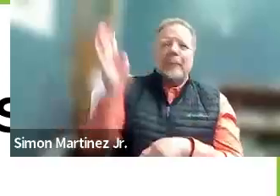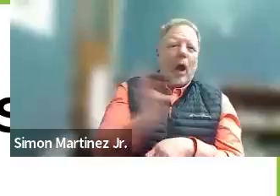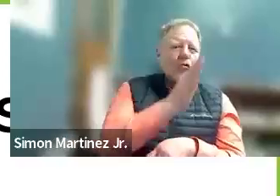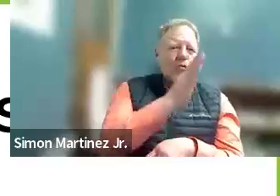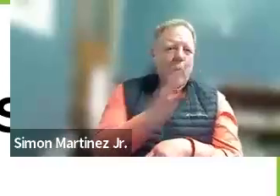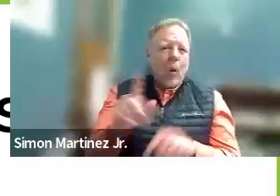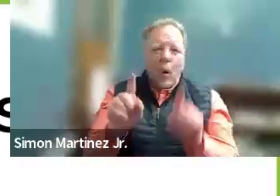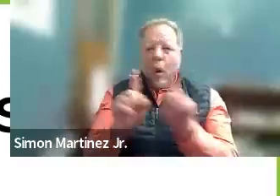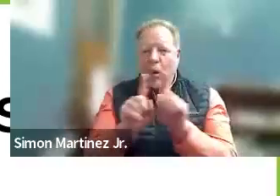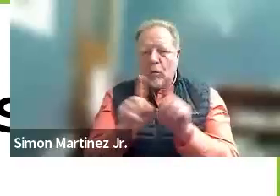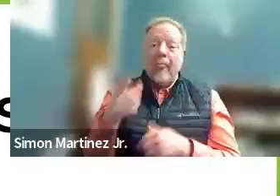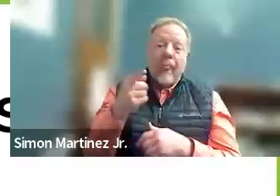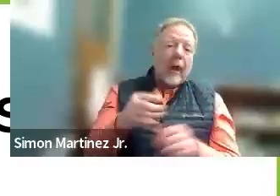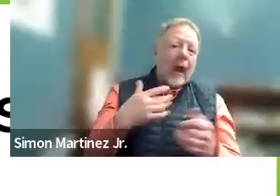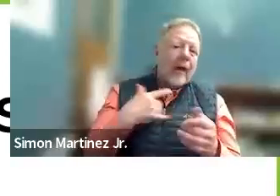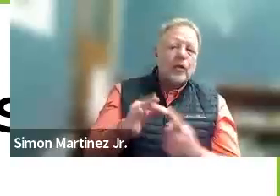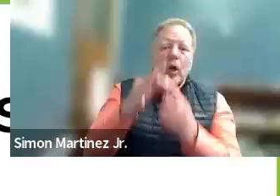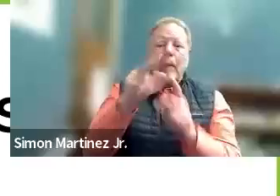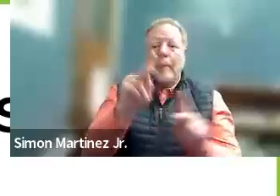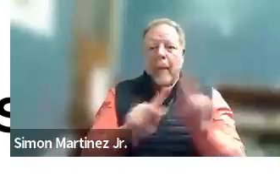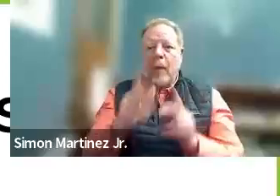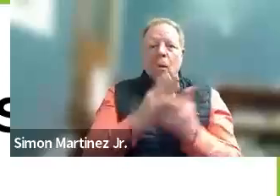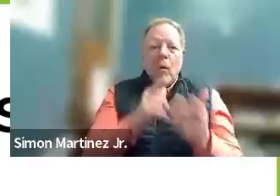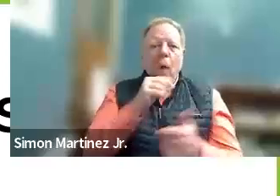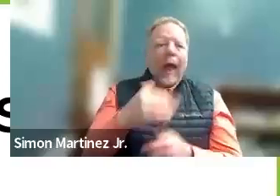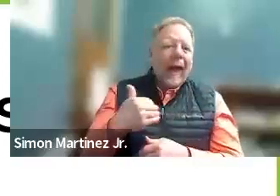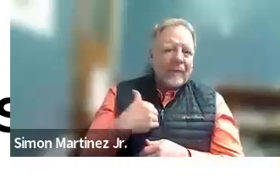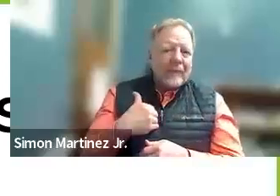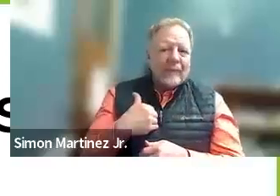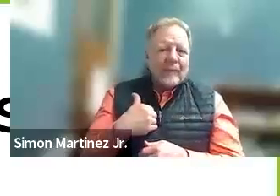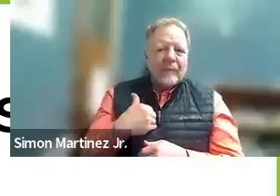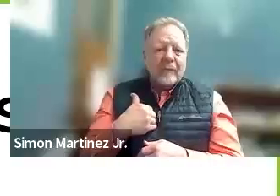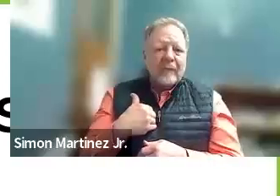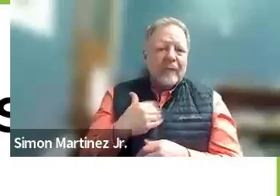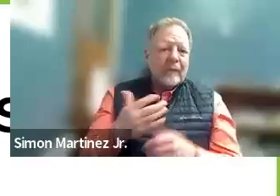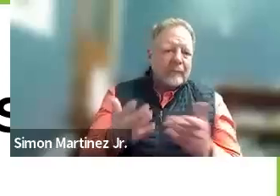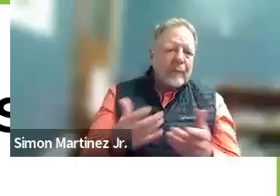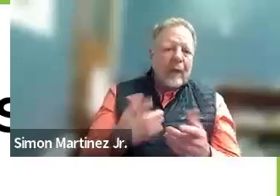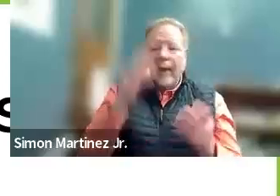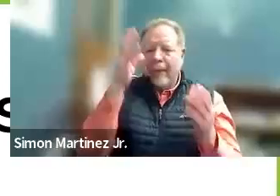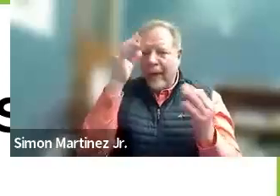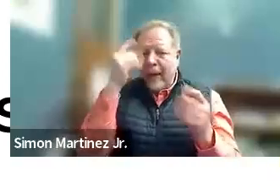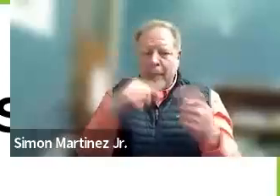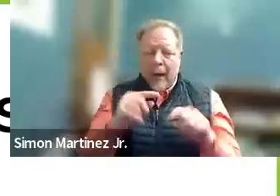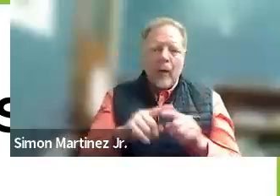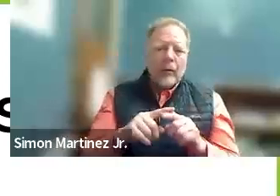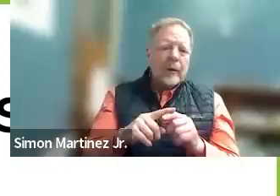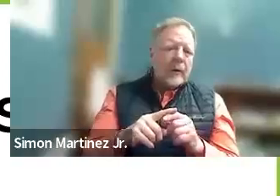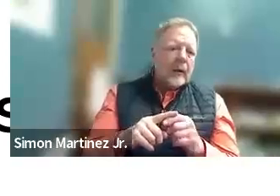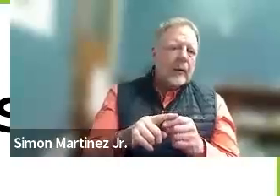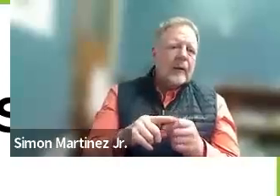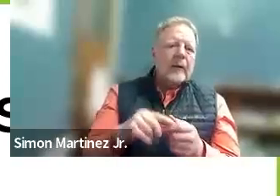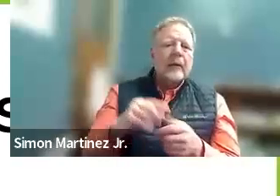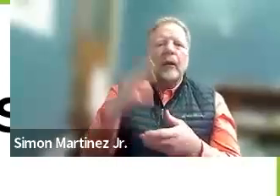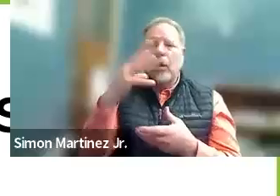right? So there's certainly people who have, when we're thinking about kind of inclusion and